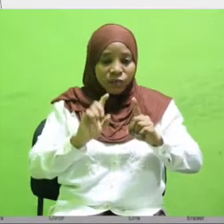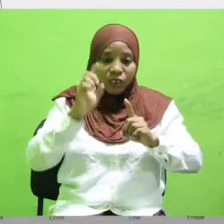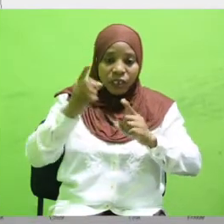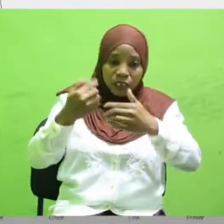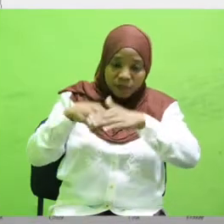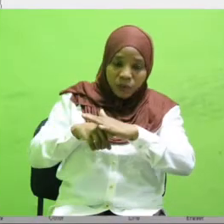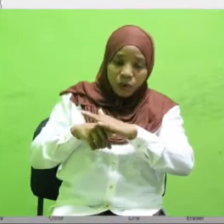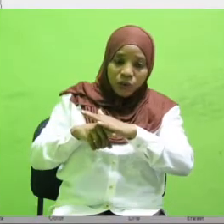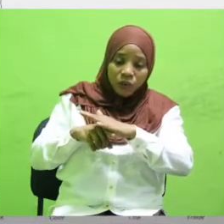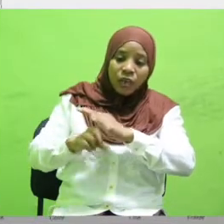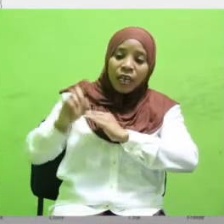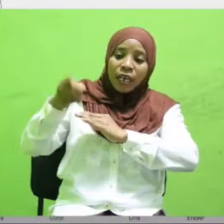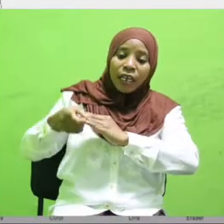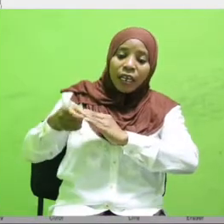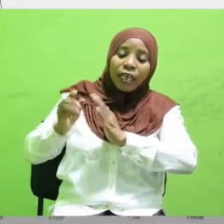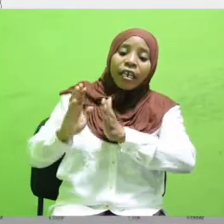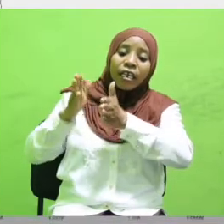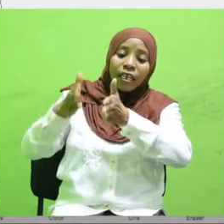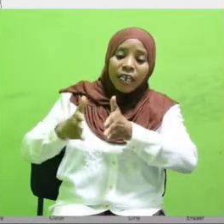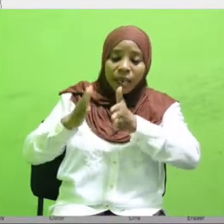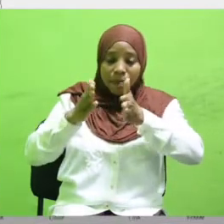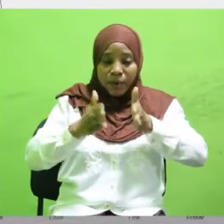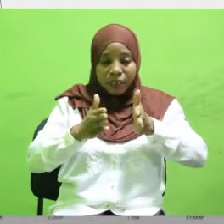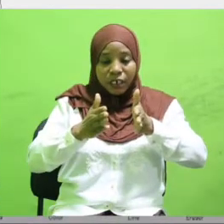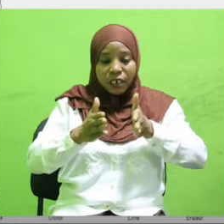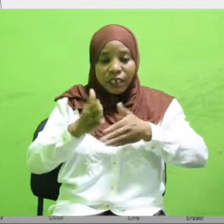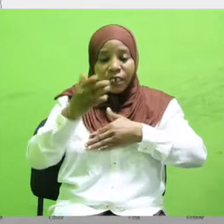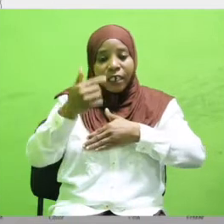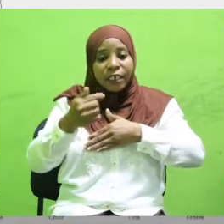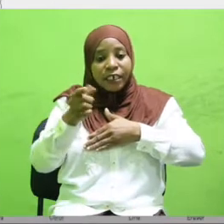rise the dough in baking bread, cakes,